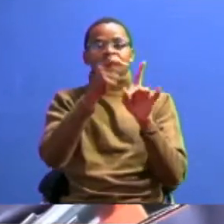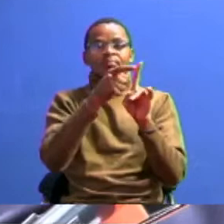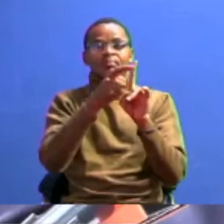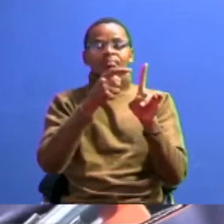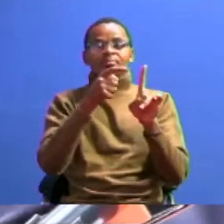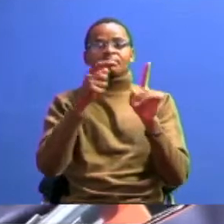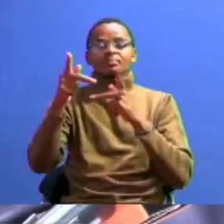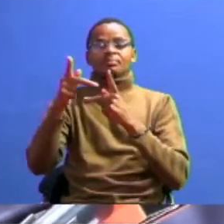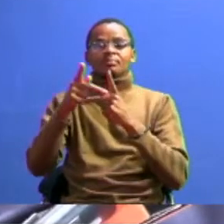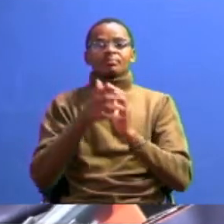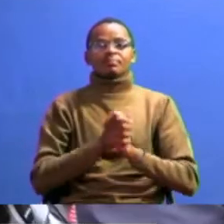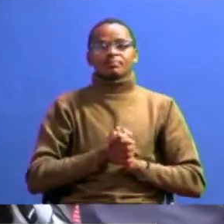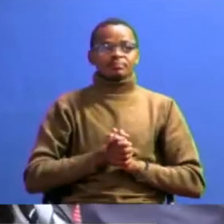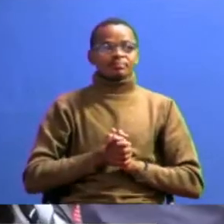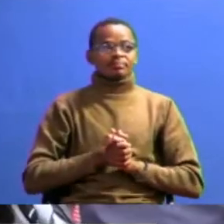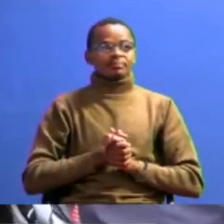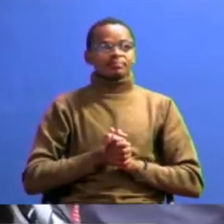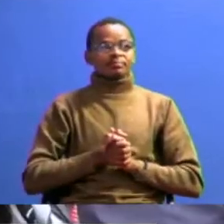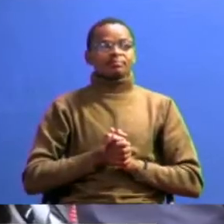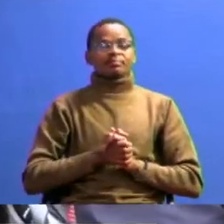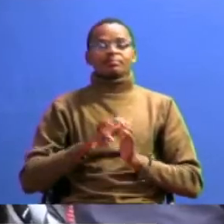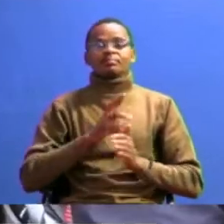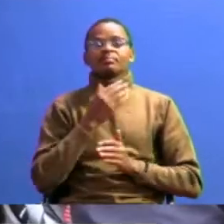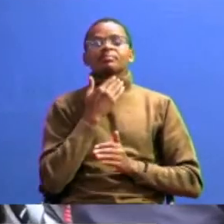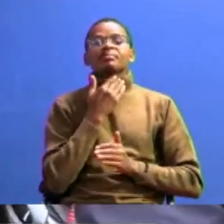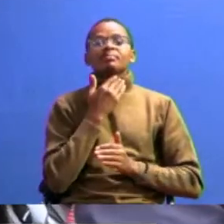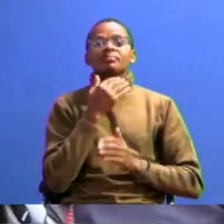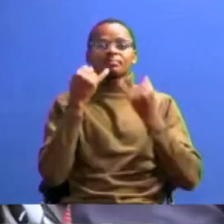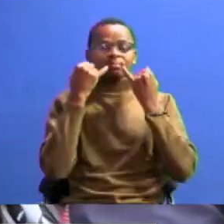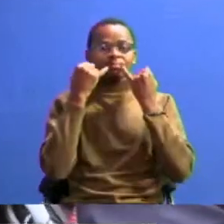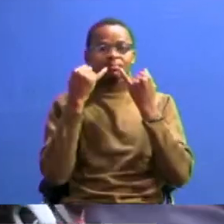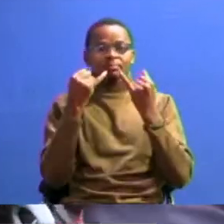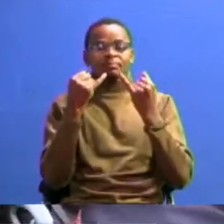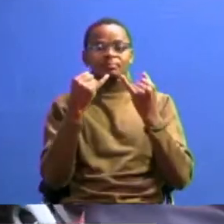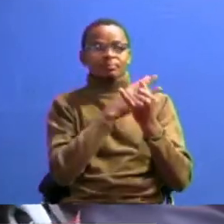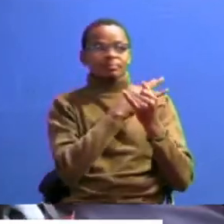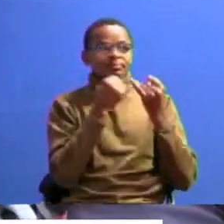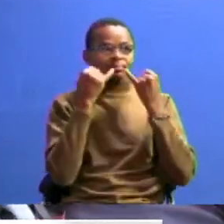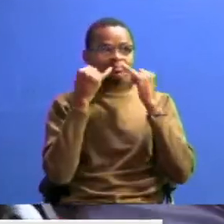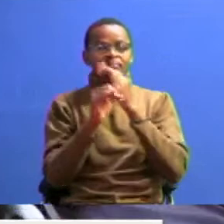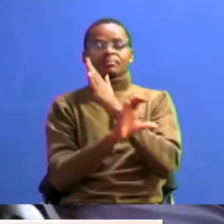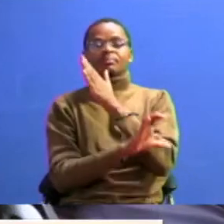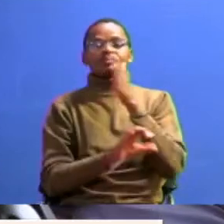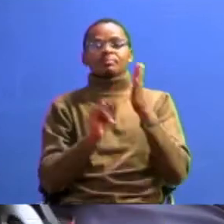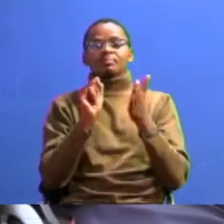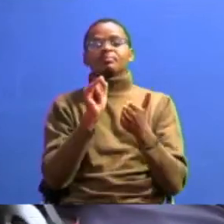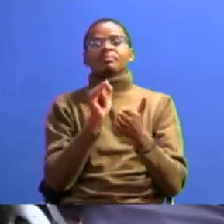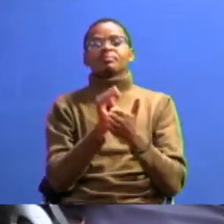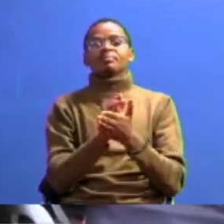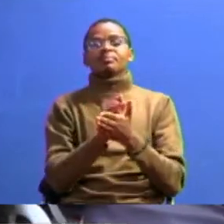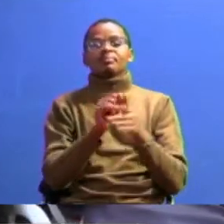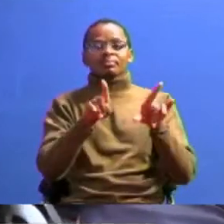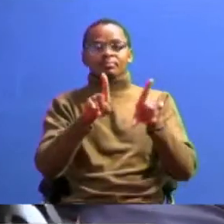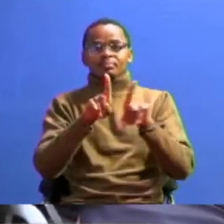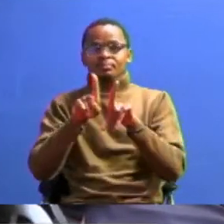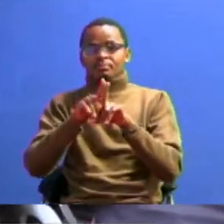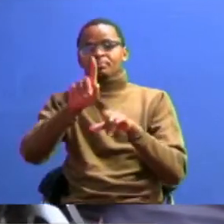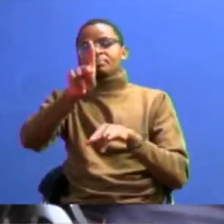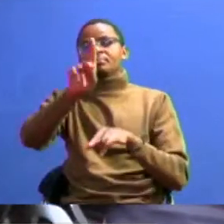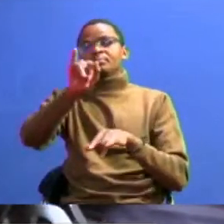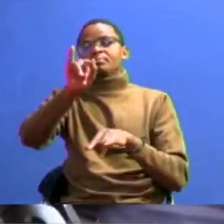party. I want to inform you and inform the country that the same Kioni